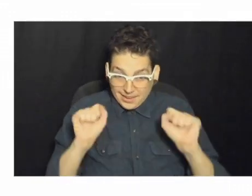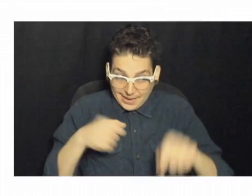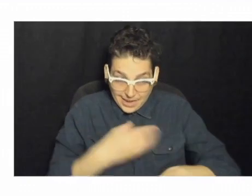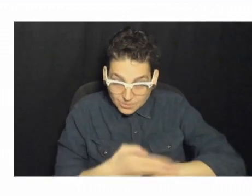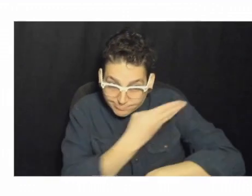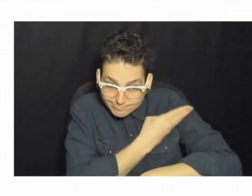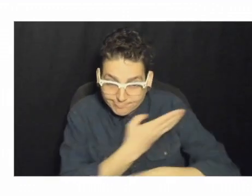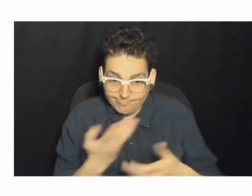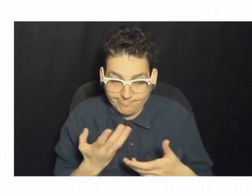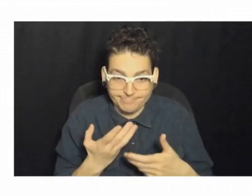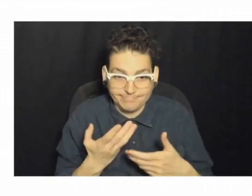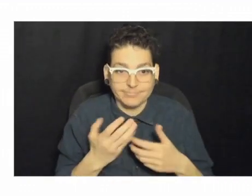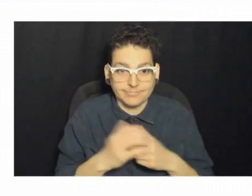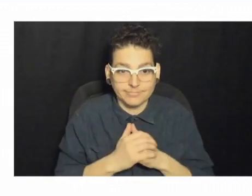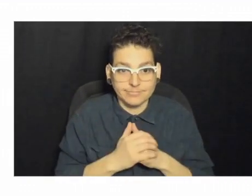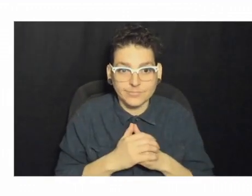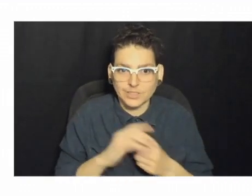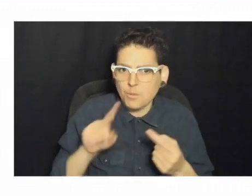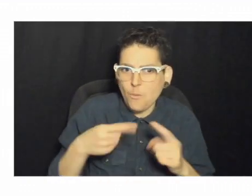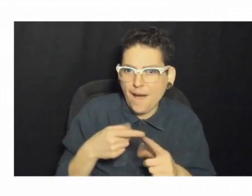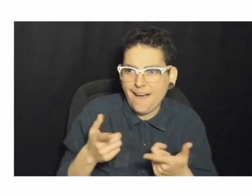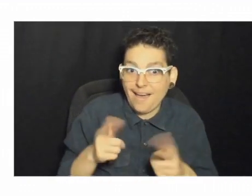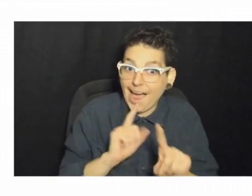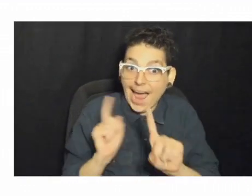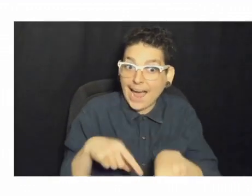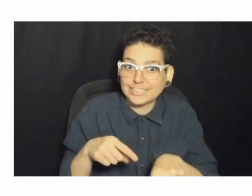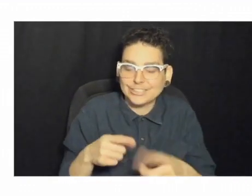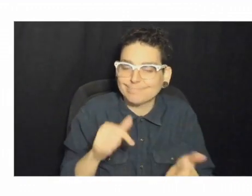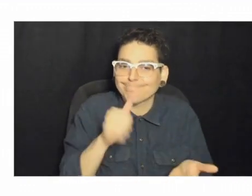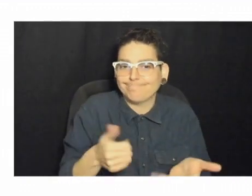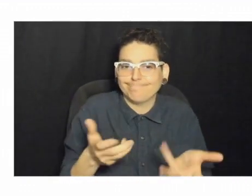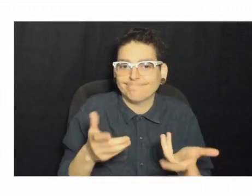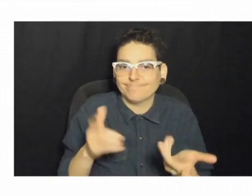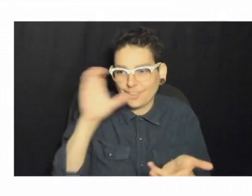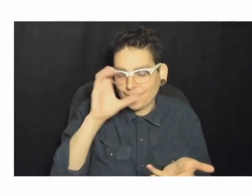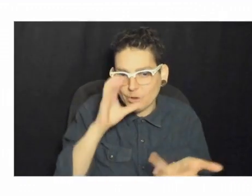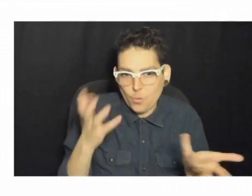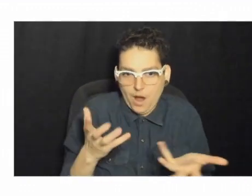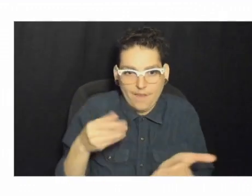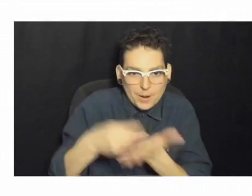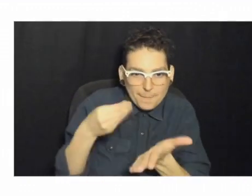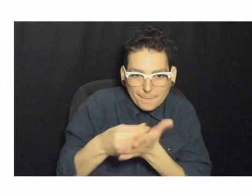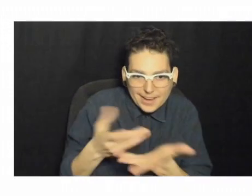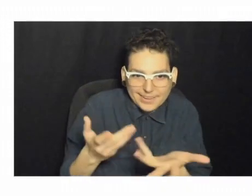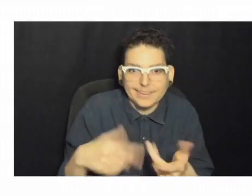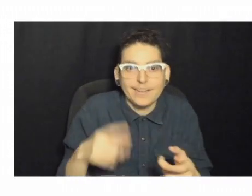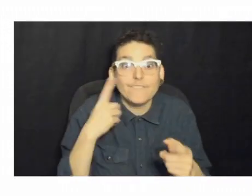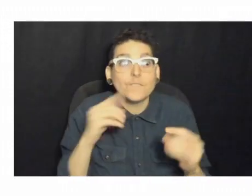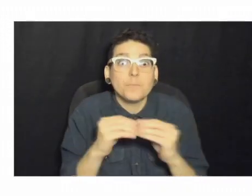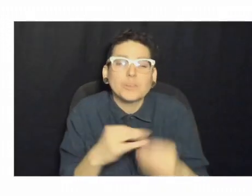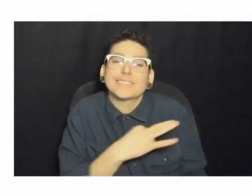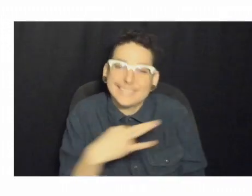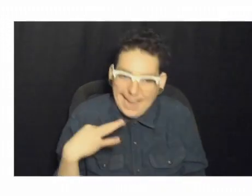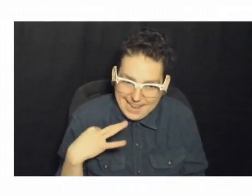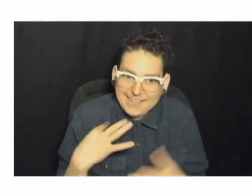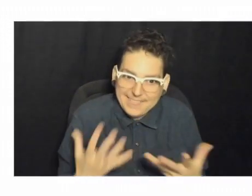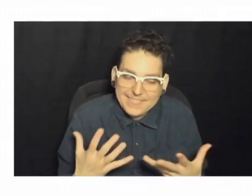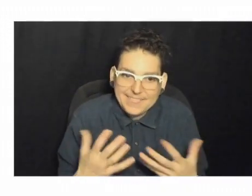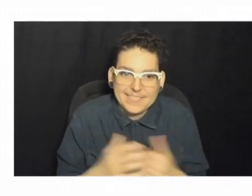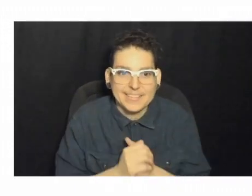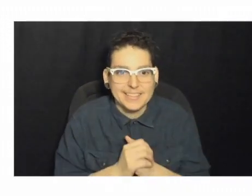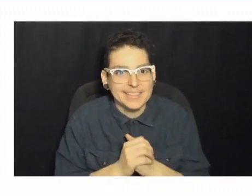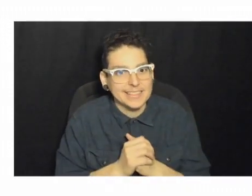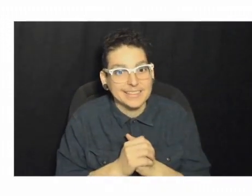more funding or get more staff. And so how can we, as much as we would all love more funding and more